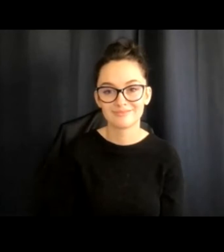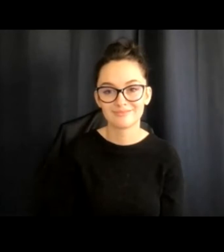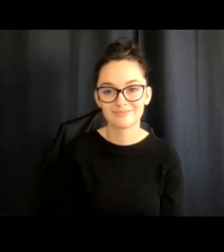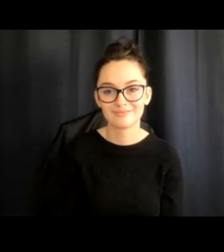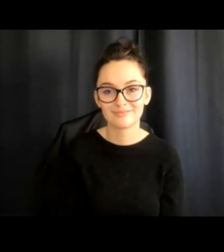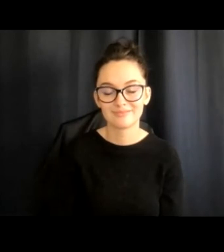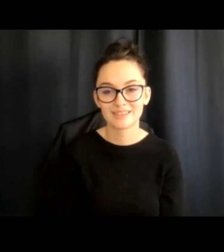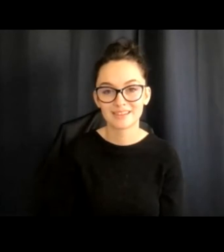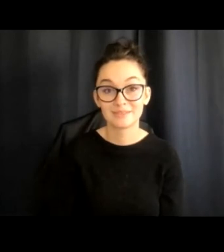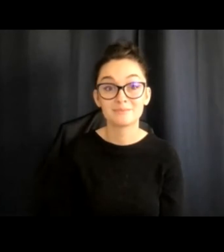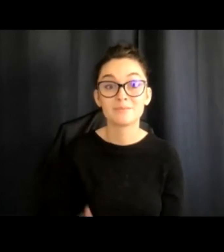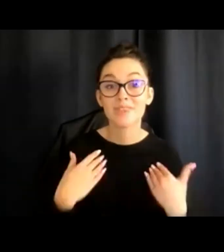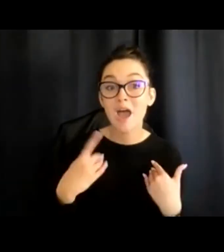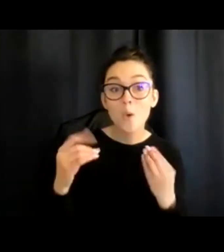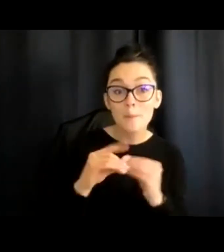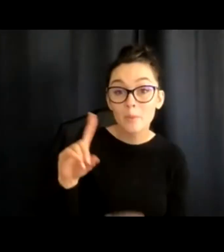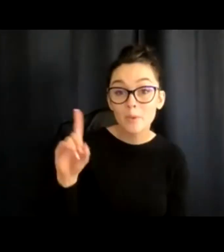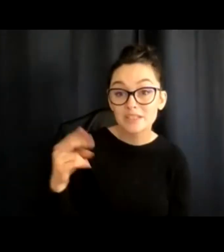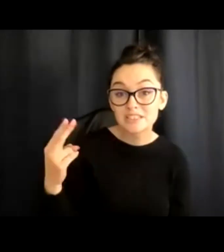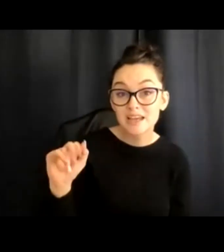Did you have one more question, Hannah?